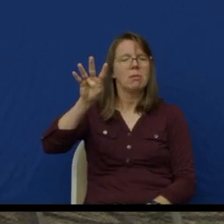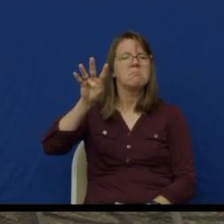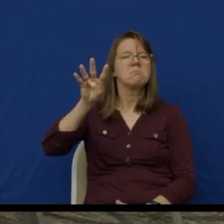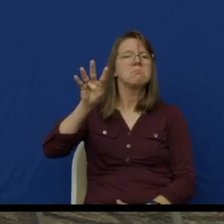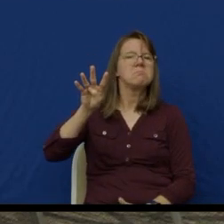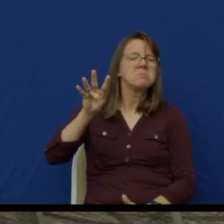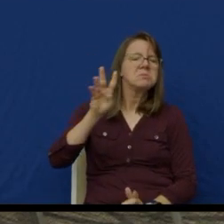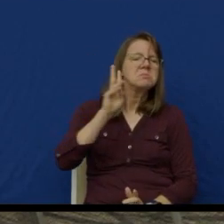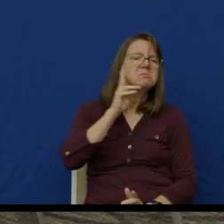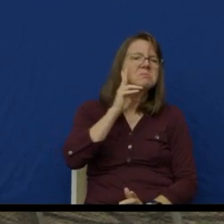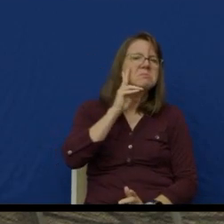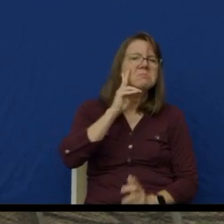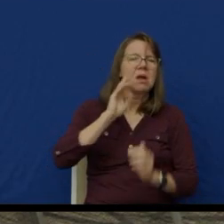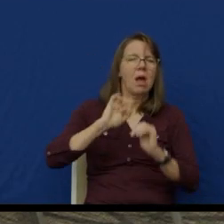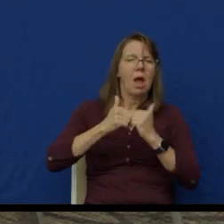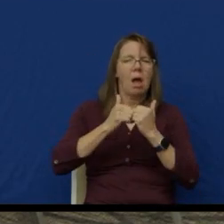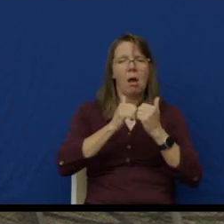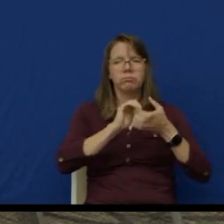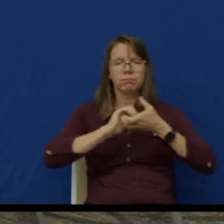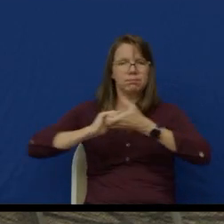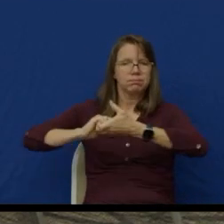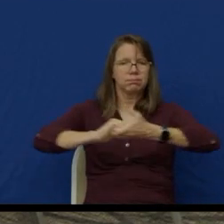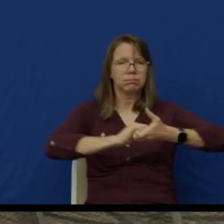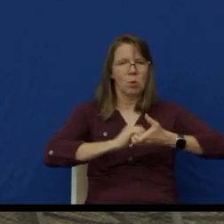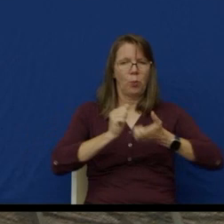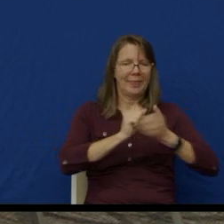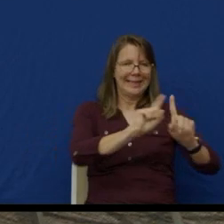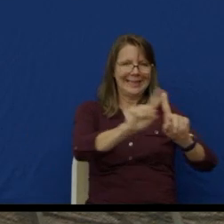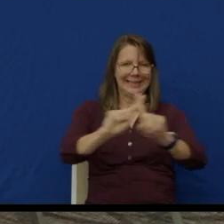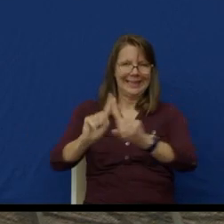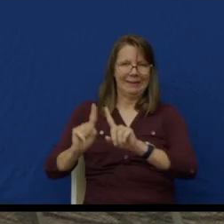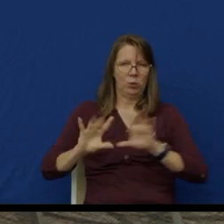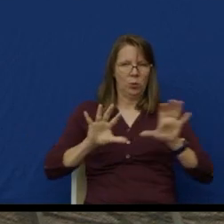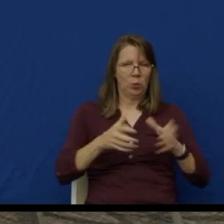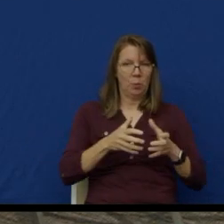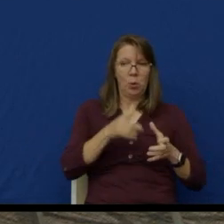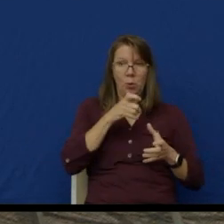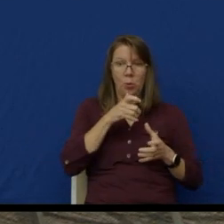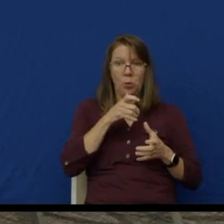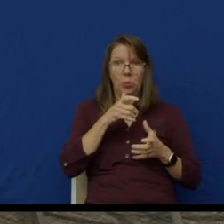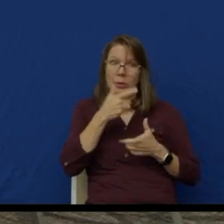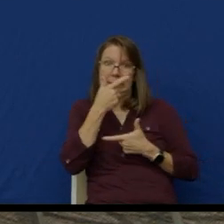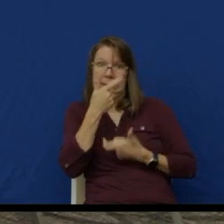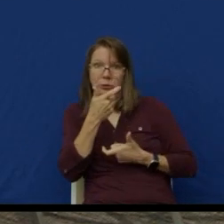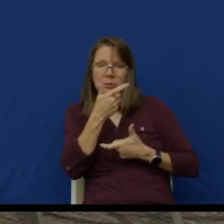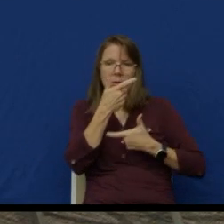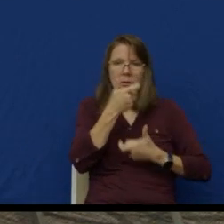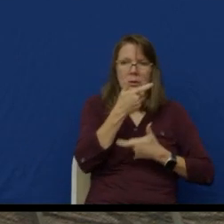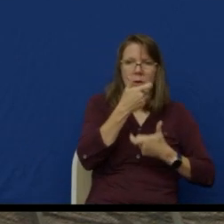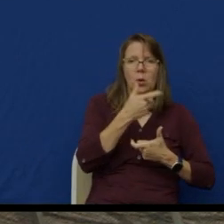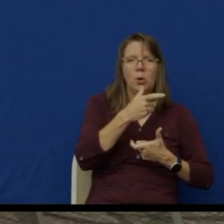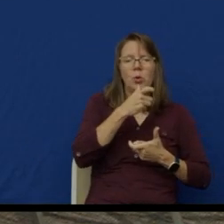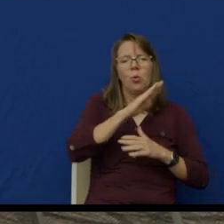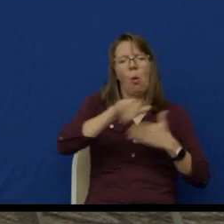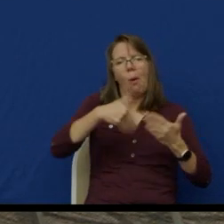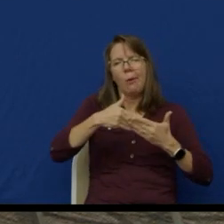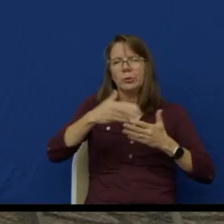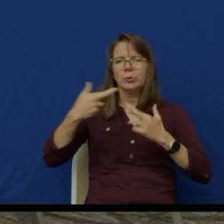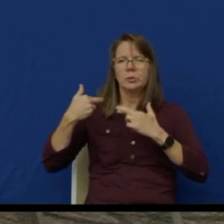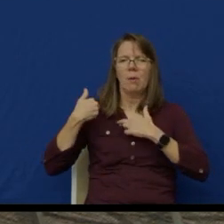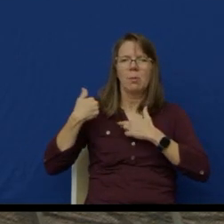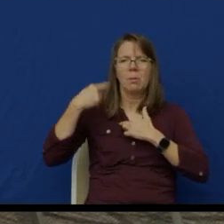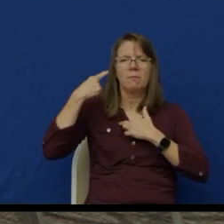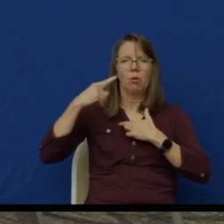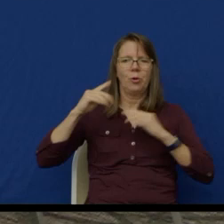of collaboration between the entities of interest and responsibility for teacher education,